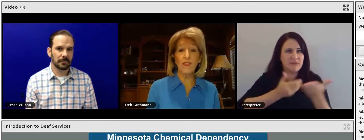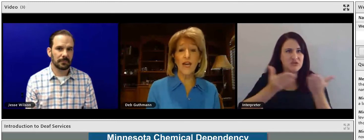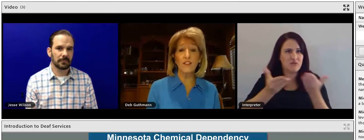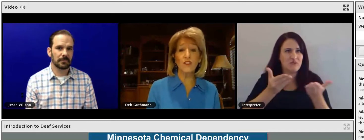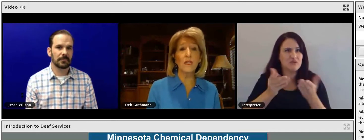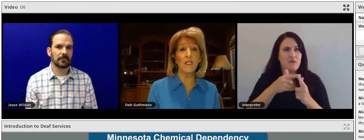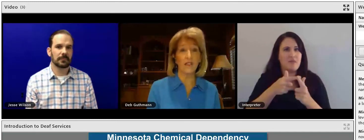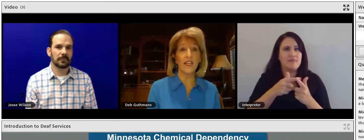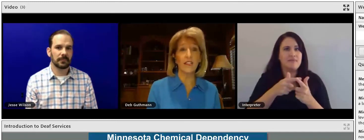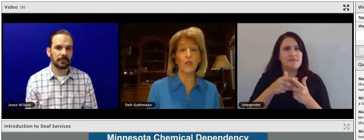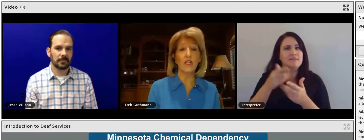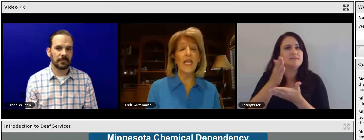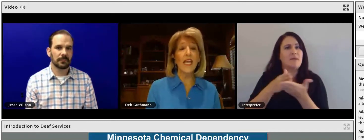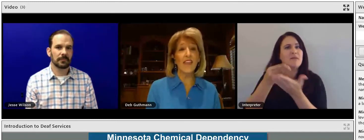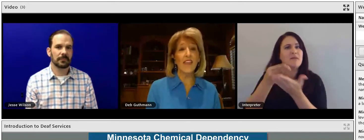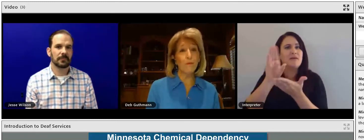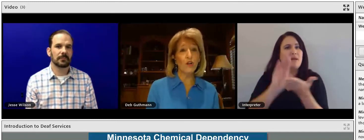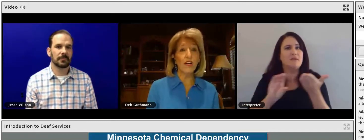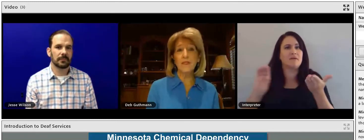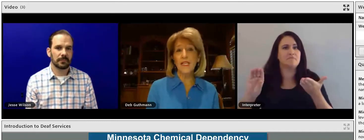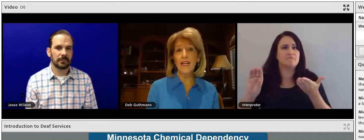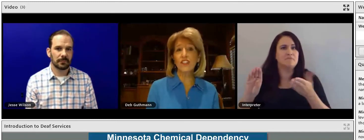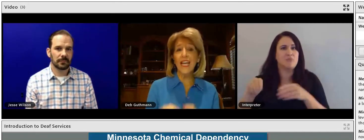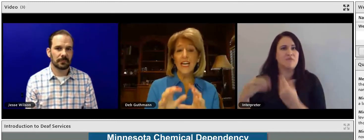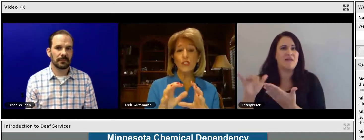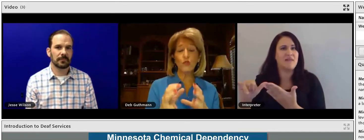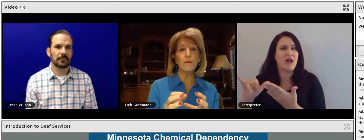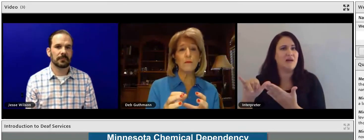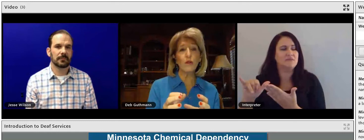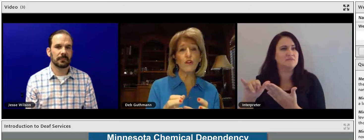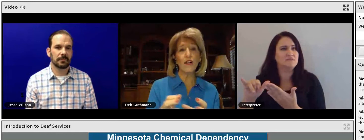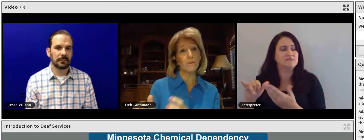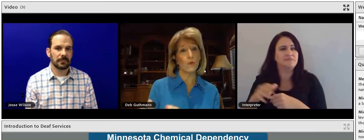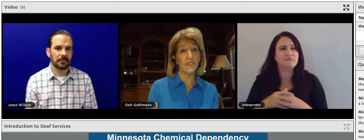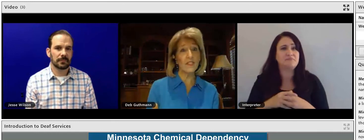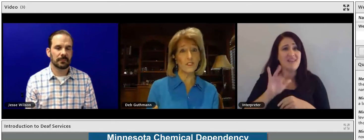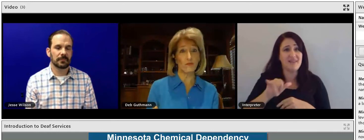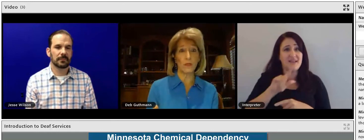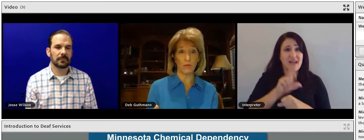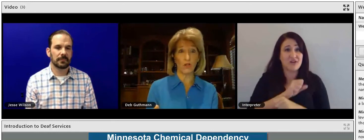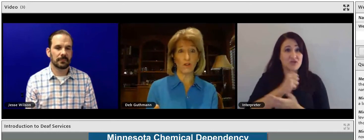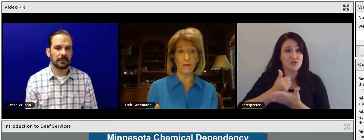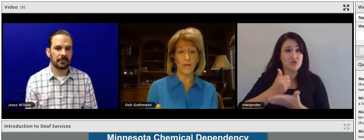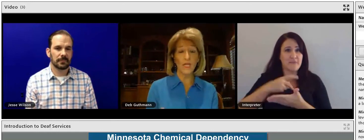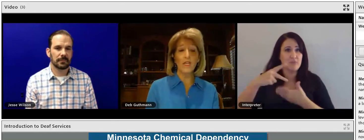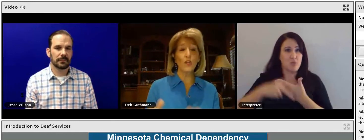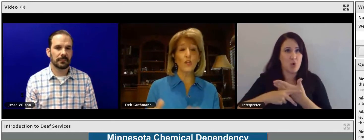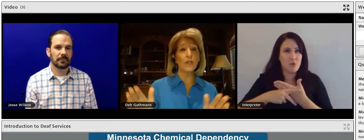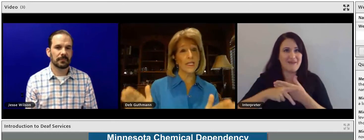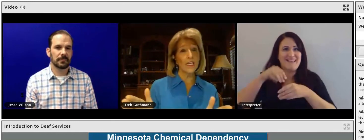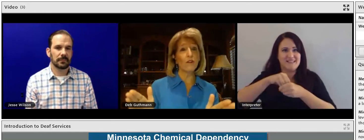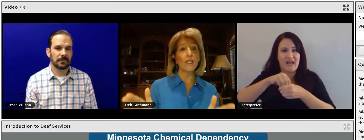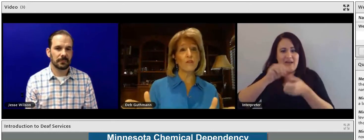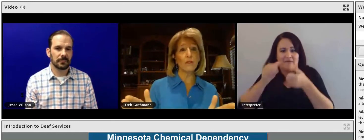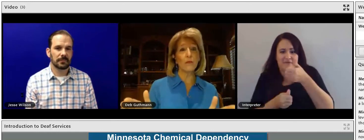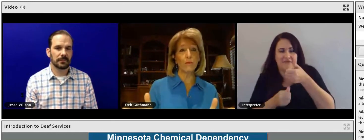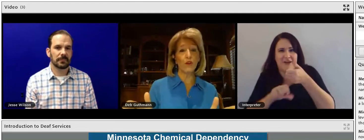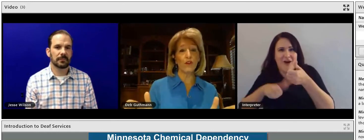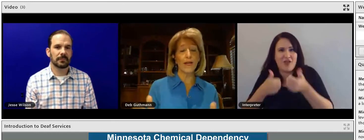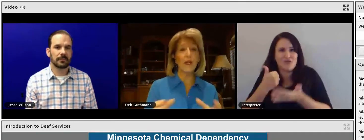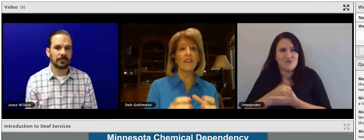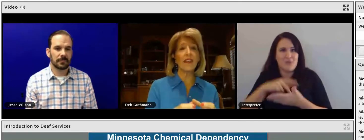set aside some money for that to be available. And that program is actually a treatment program within a treatment program. So